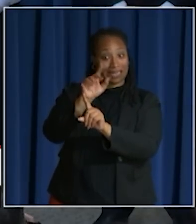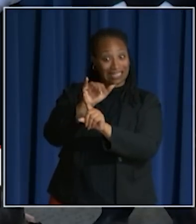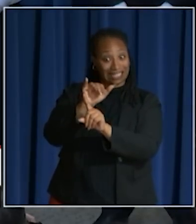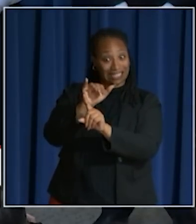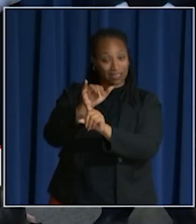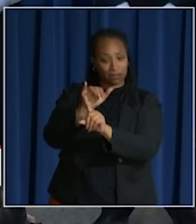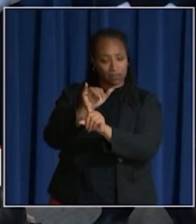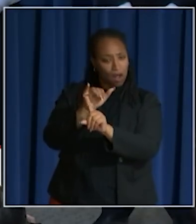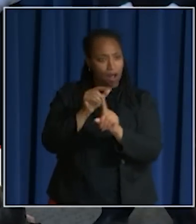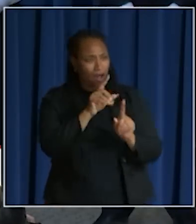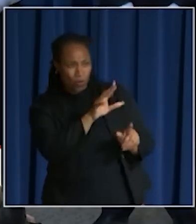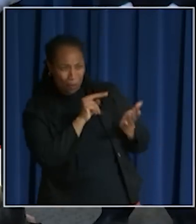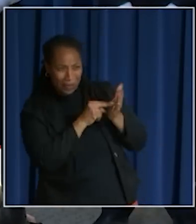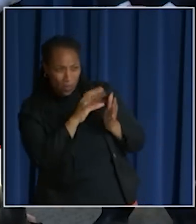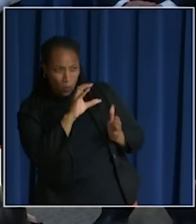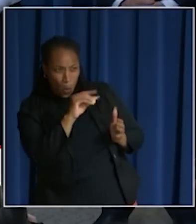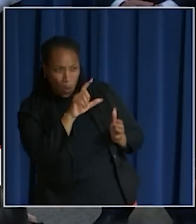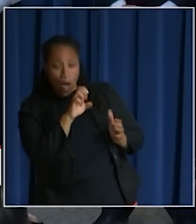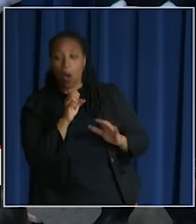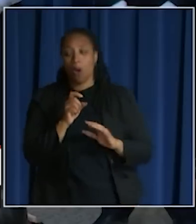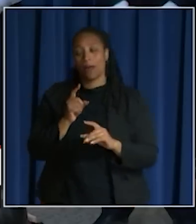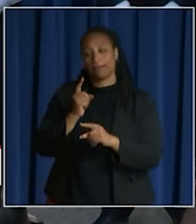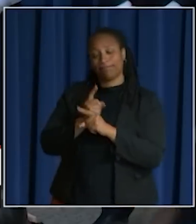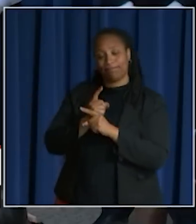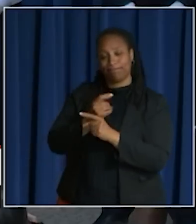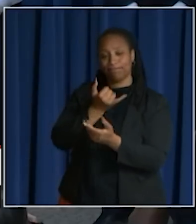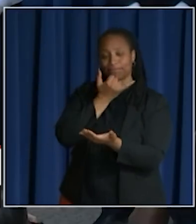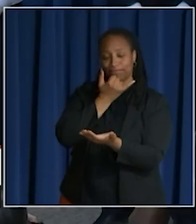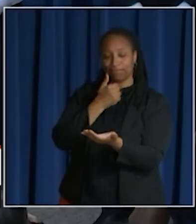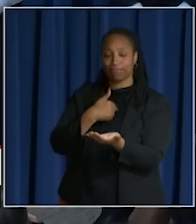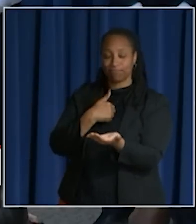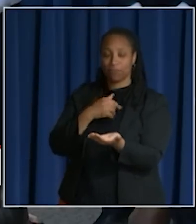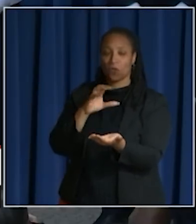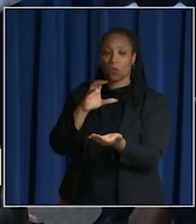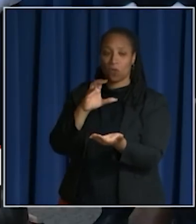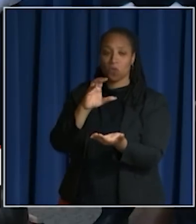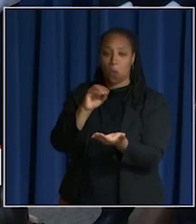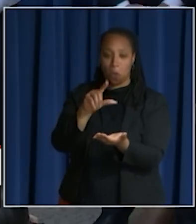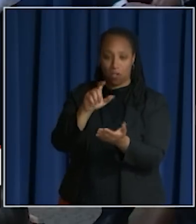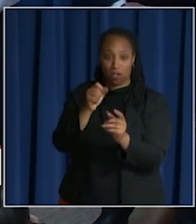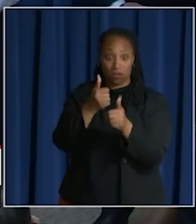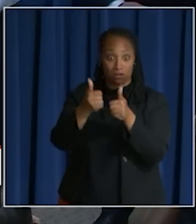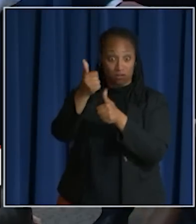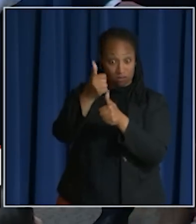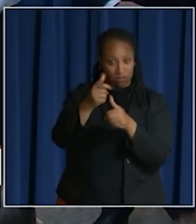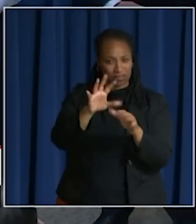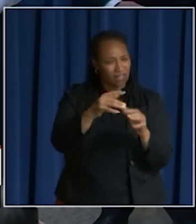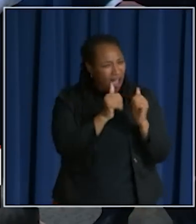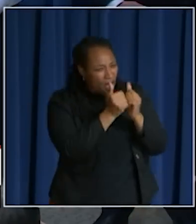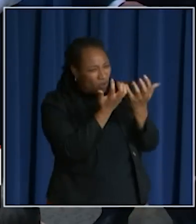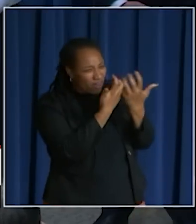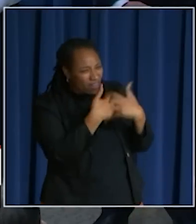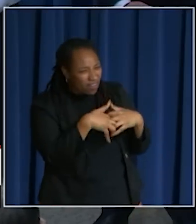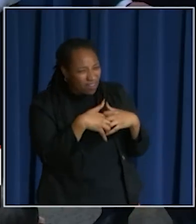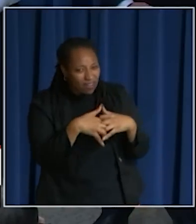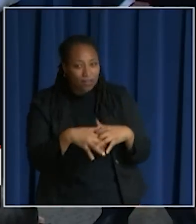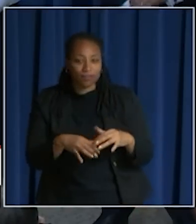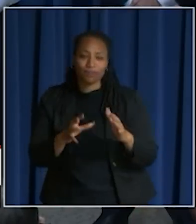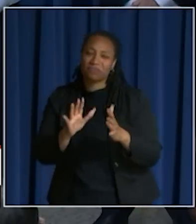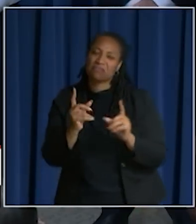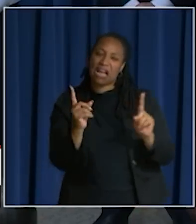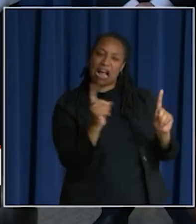in that? That's a question for the Attorney General, I think. Yep. Mayor, to what extent are you planning